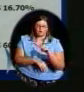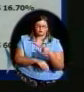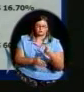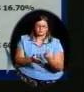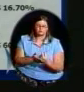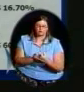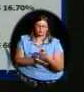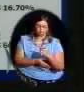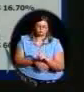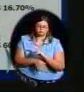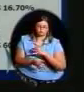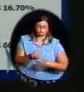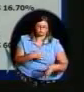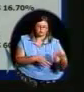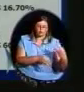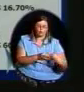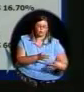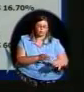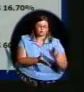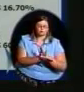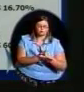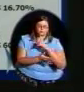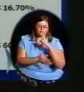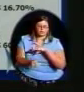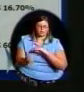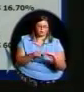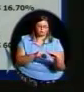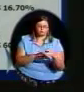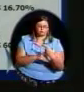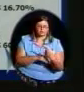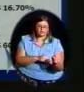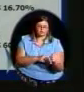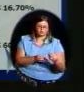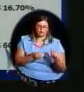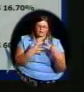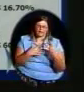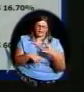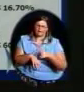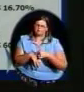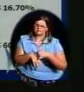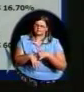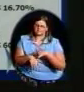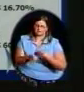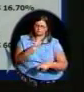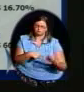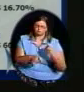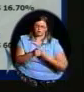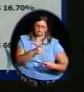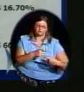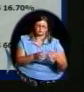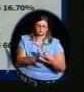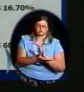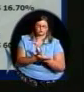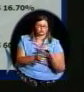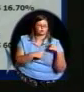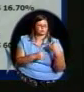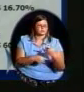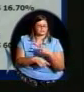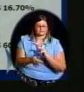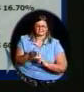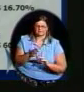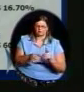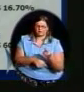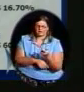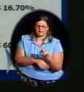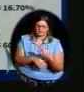because they moved on to the high school. And then how many times have you changed schools since kindergarten? Again, we are a little higher than Johnson